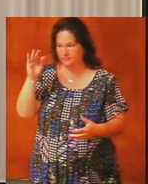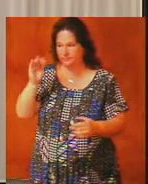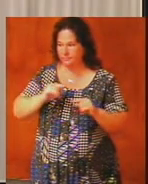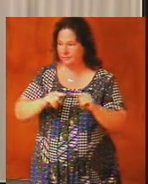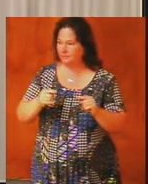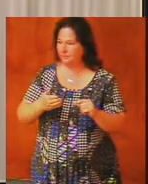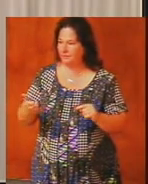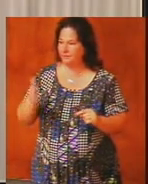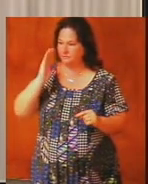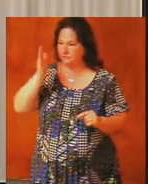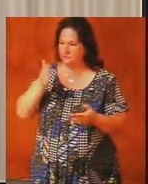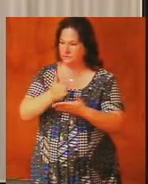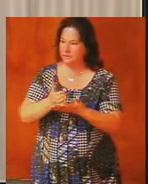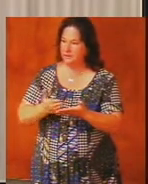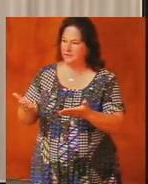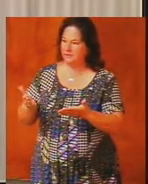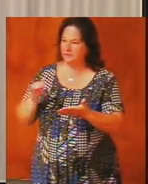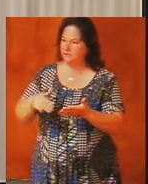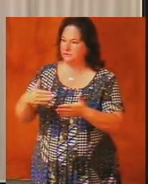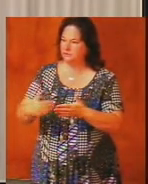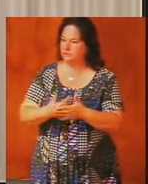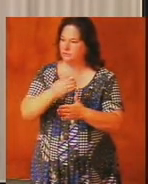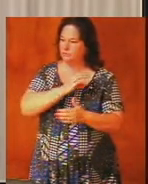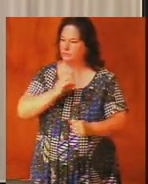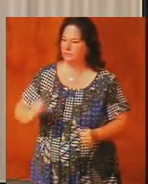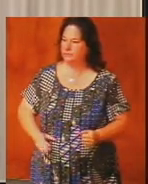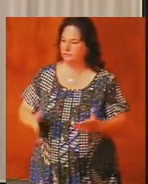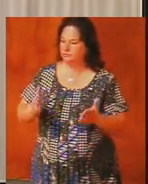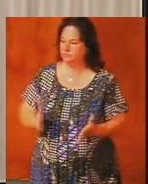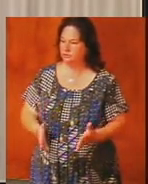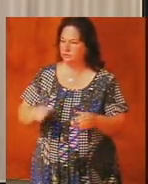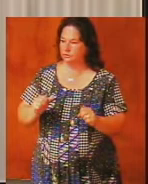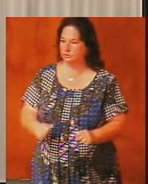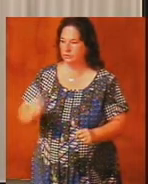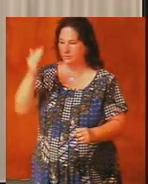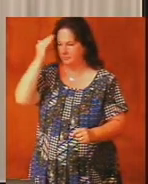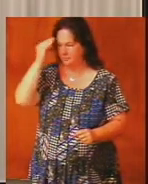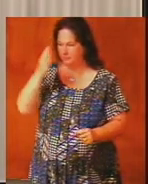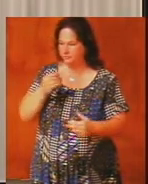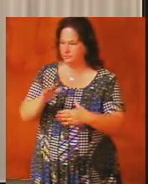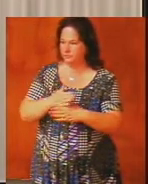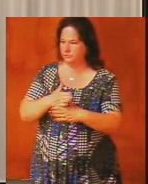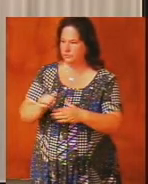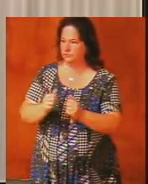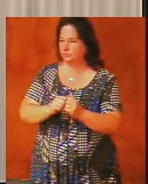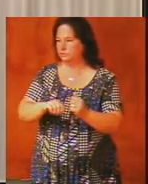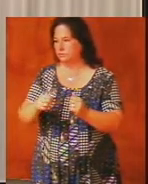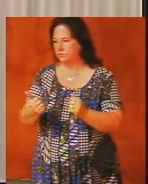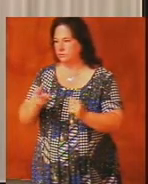but there's going to be some things that new Christians can know and can share with others.